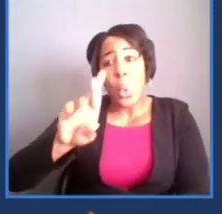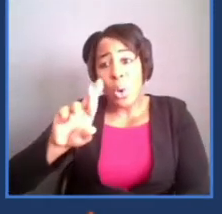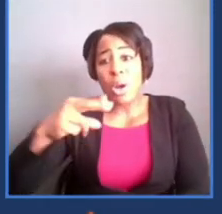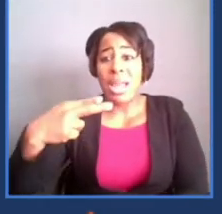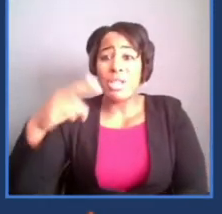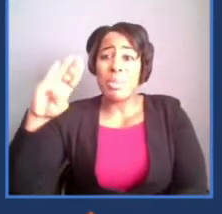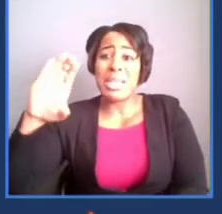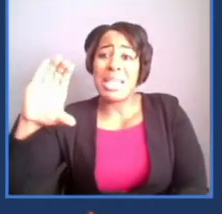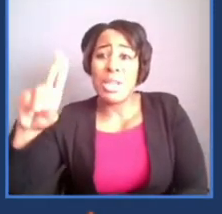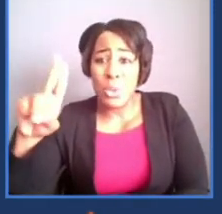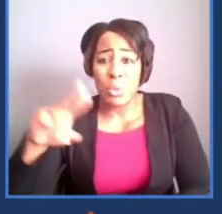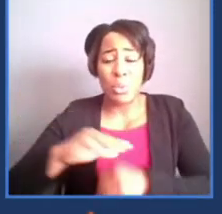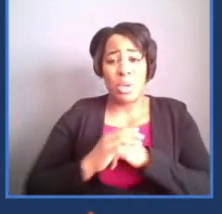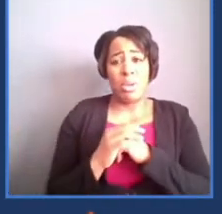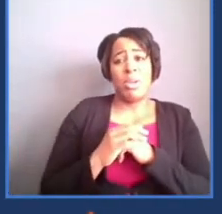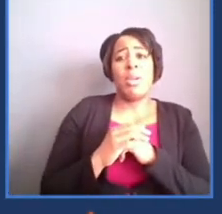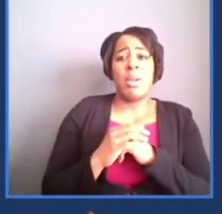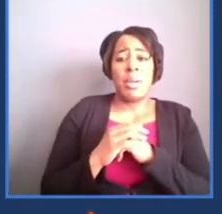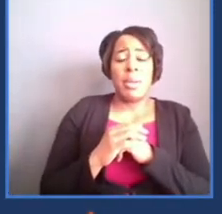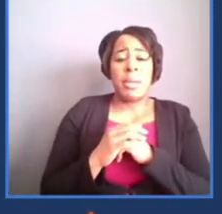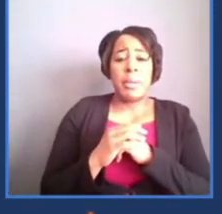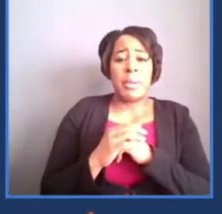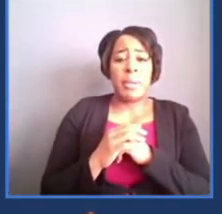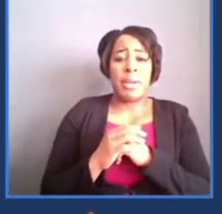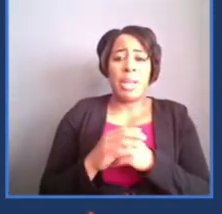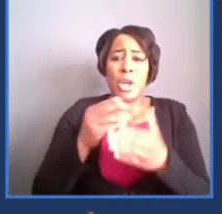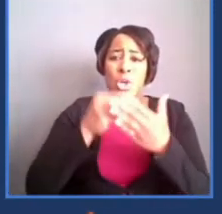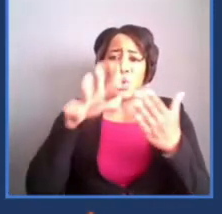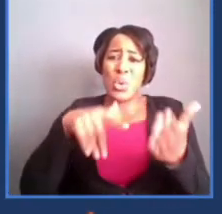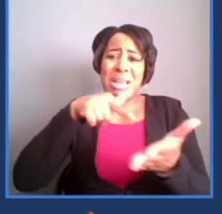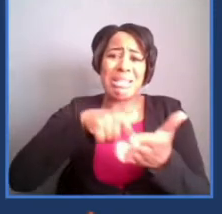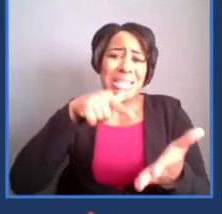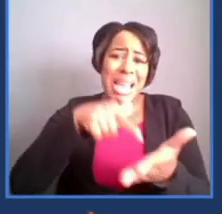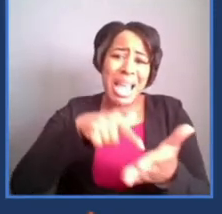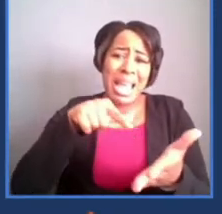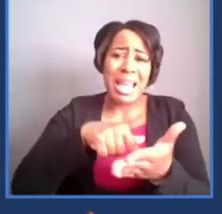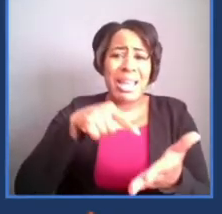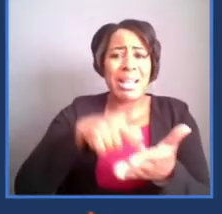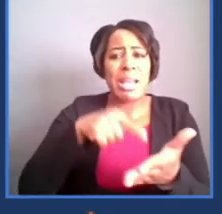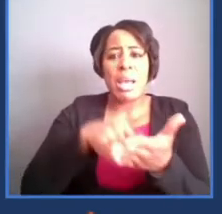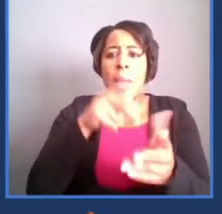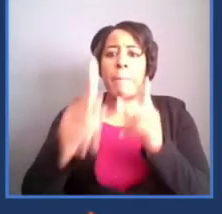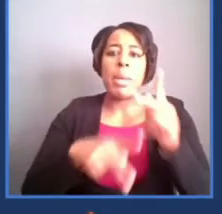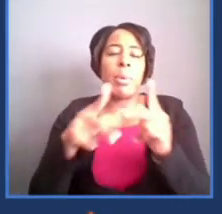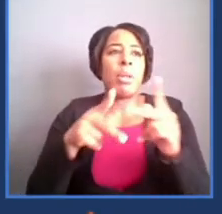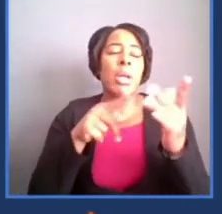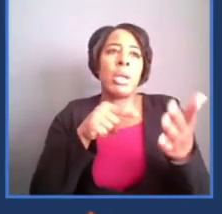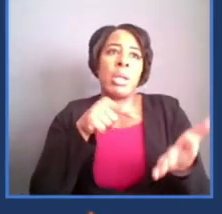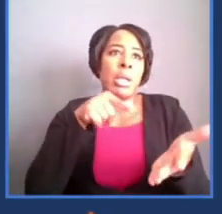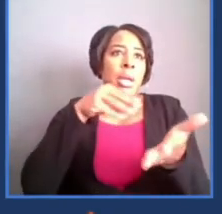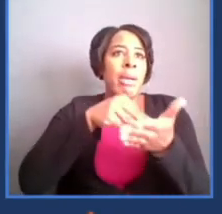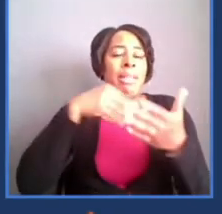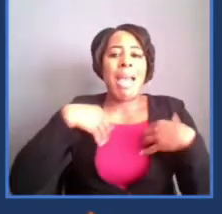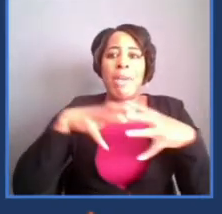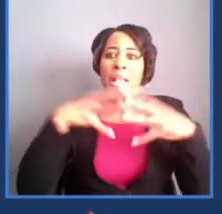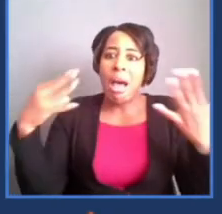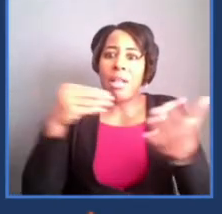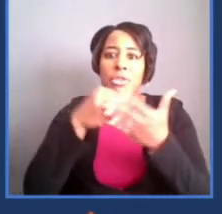We need to relieve the burden of student debt from those who are currently struggling to get out from under their loans.